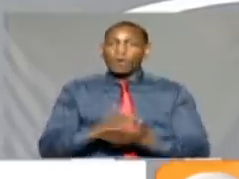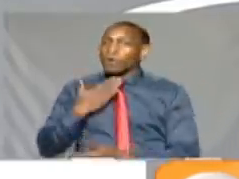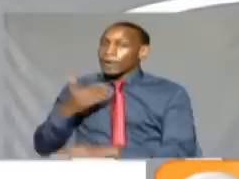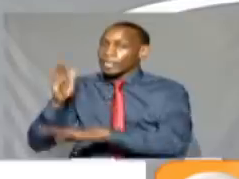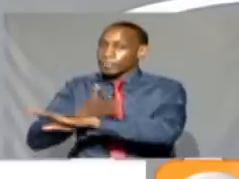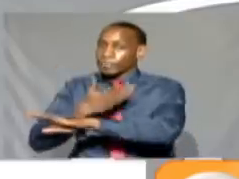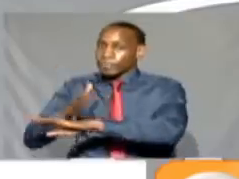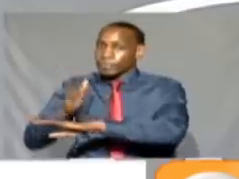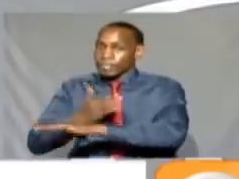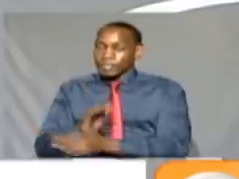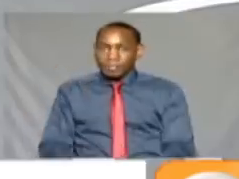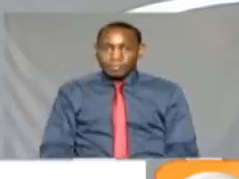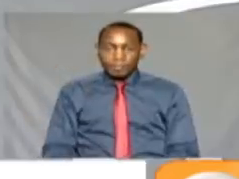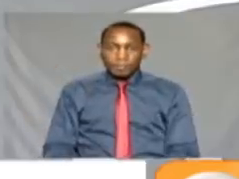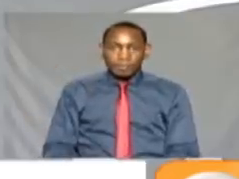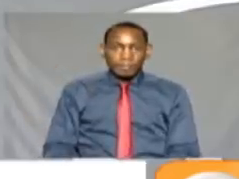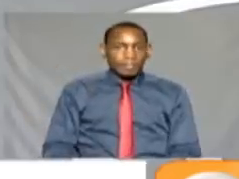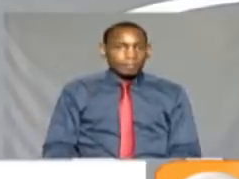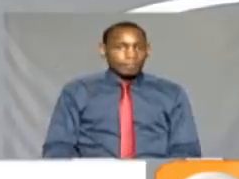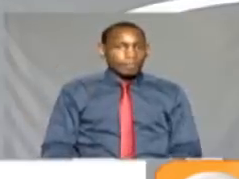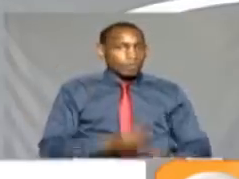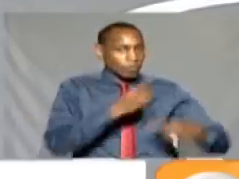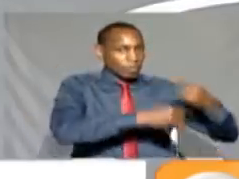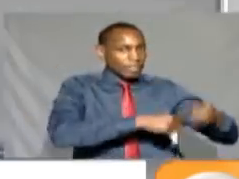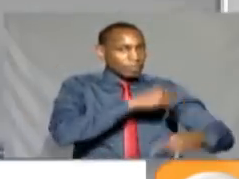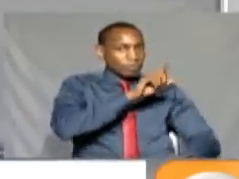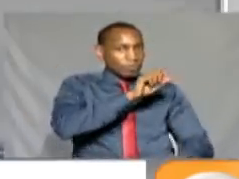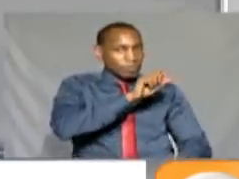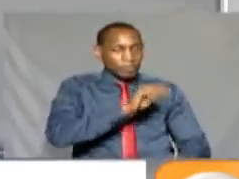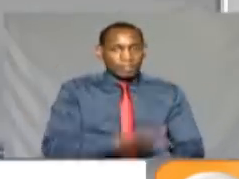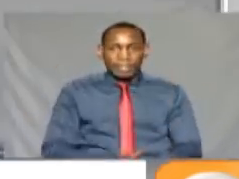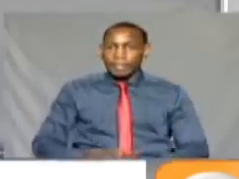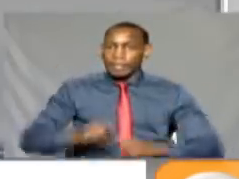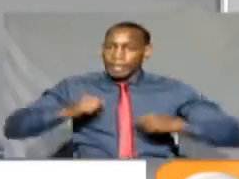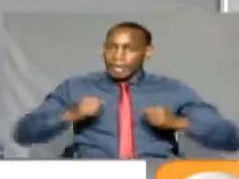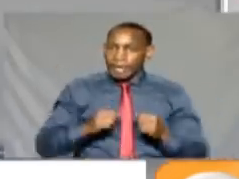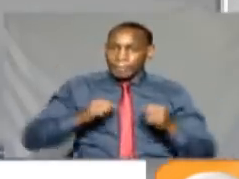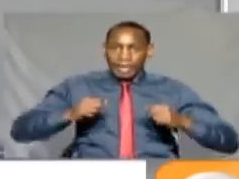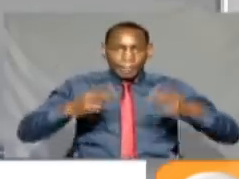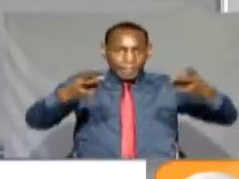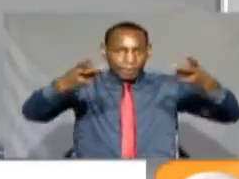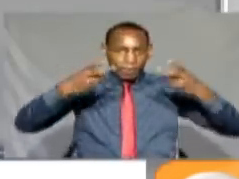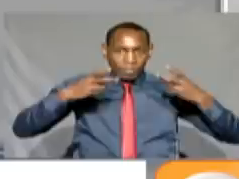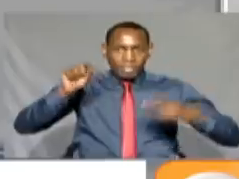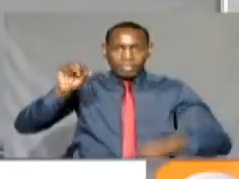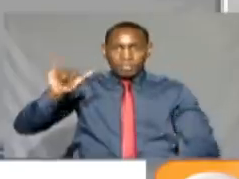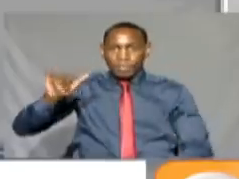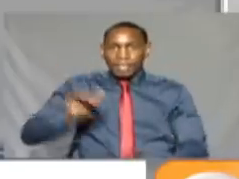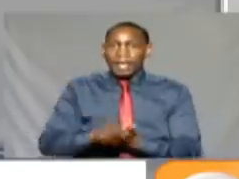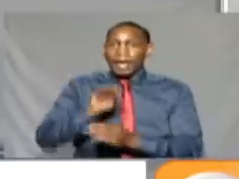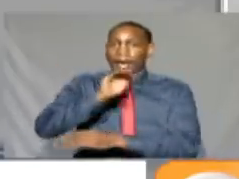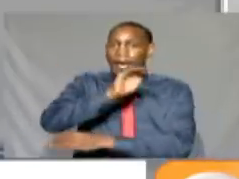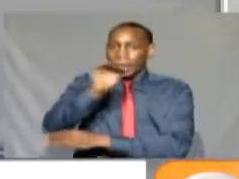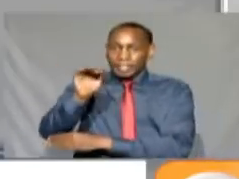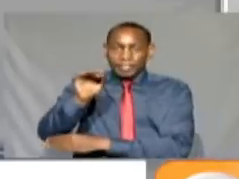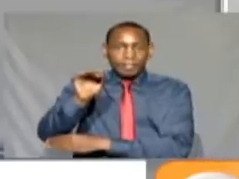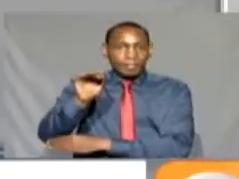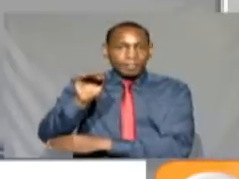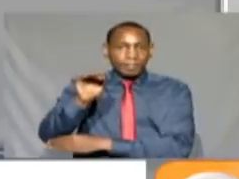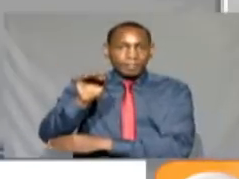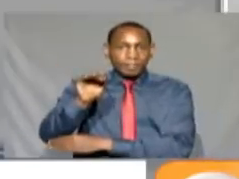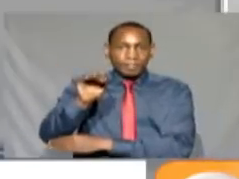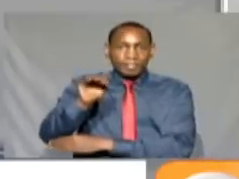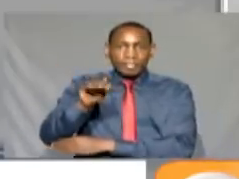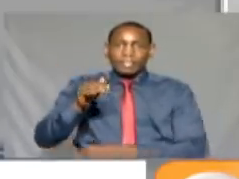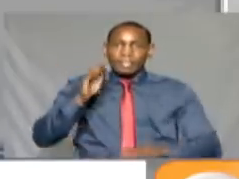for next that? Next kisi. Hola kisi. Oh, Rosemary Pangani. I'm happy watching Nyambane. Ask him to sing for me